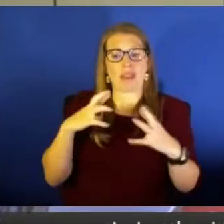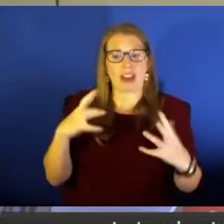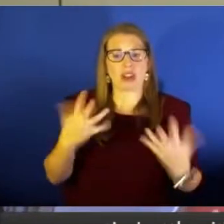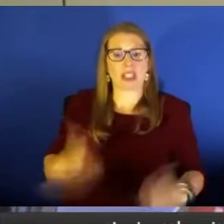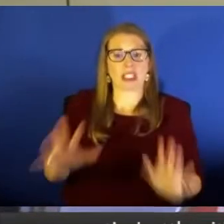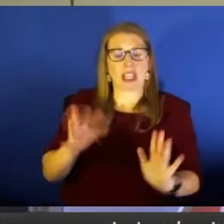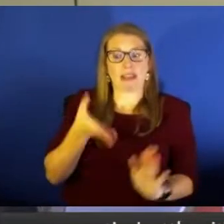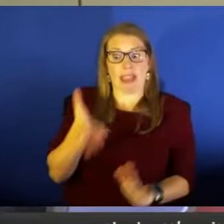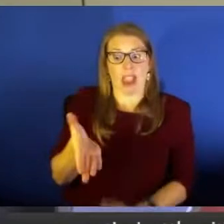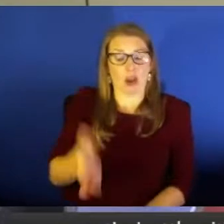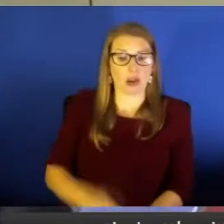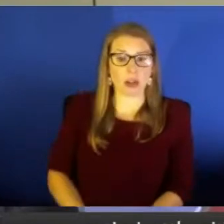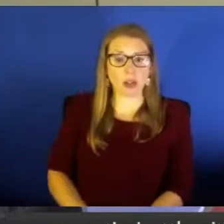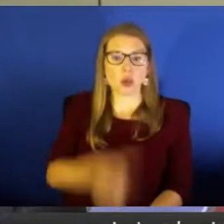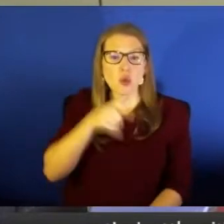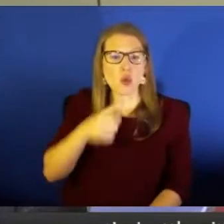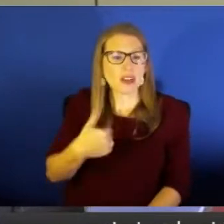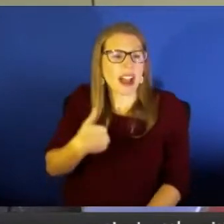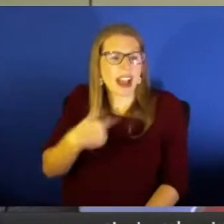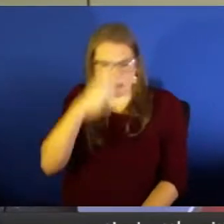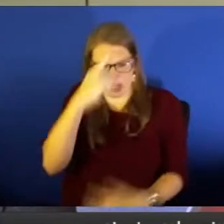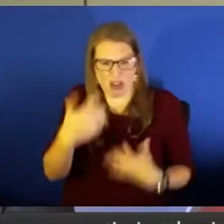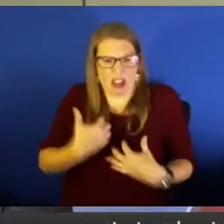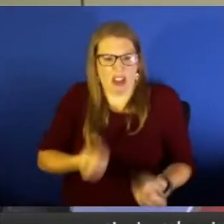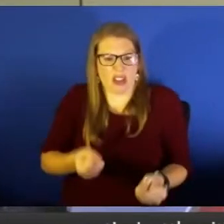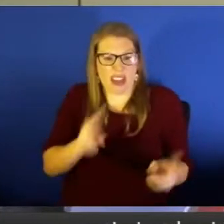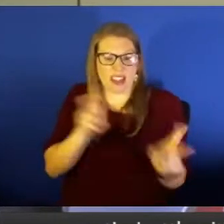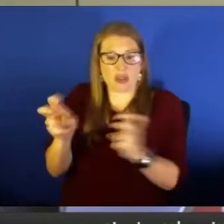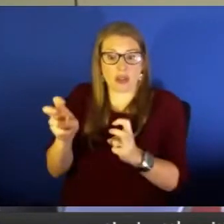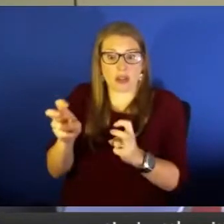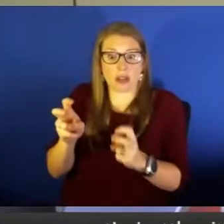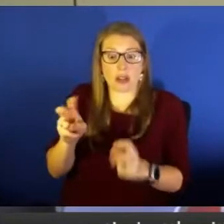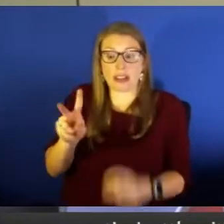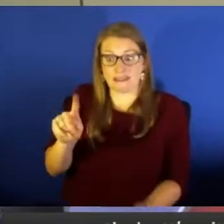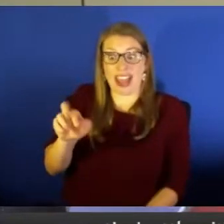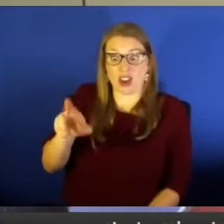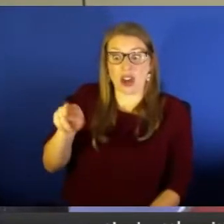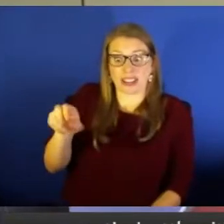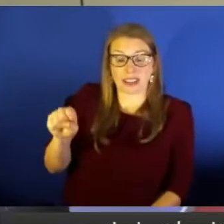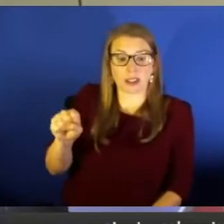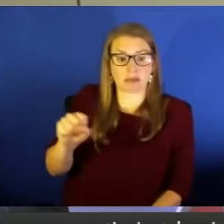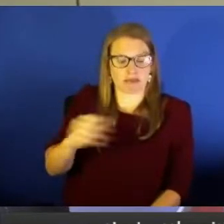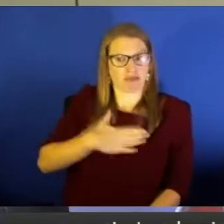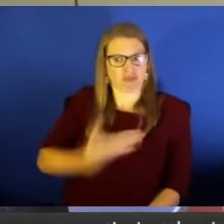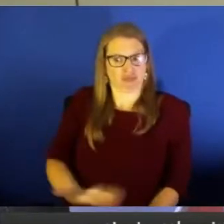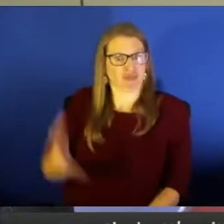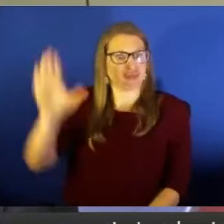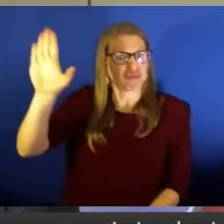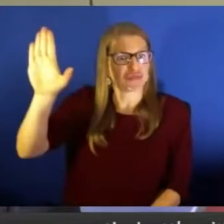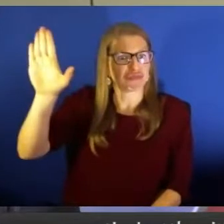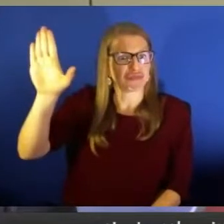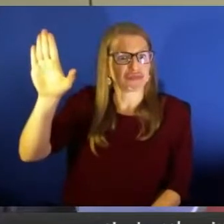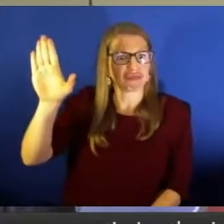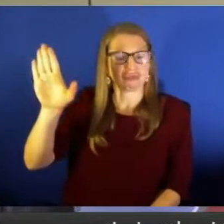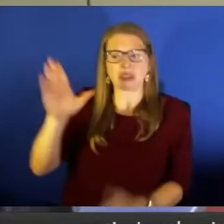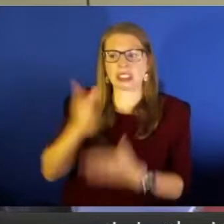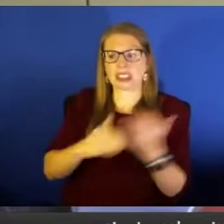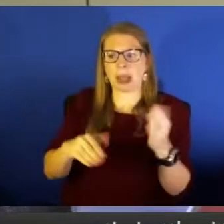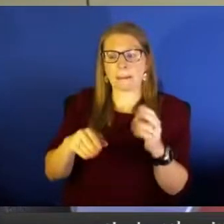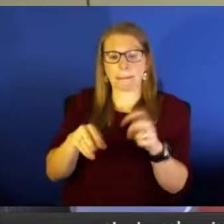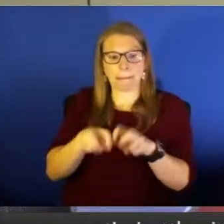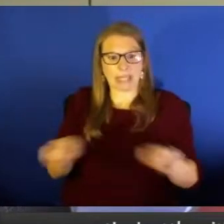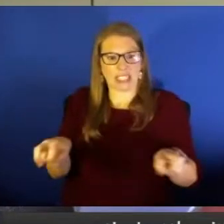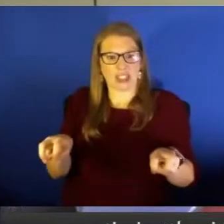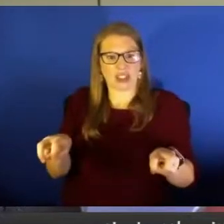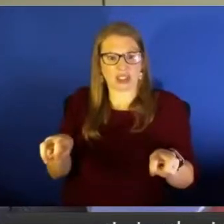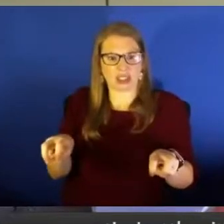hey, who's had some mental health issues, and those veterans were willing to step forward in front of some peers and classmates and be vulnerable. And